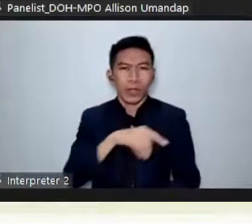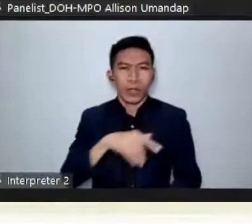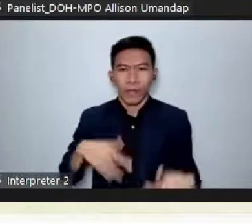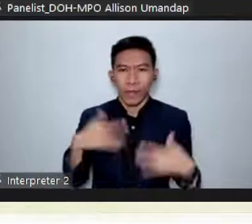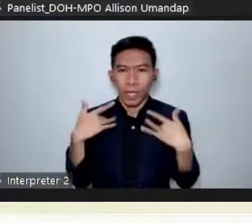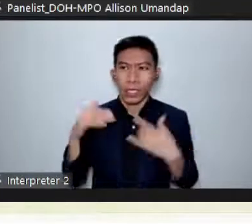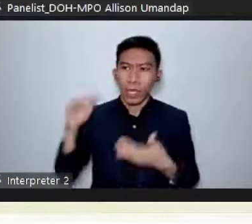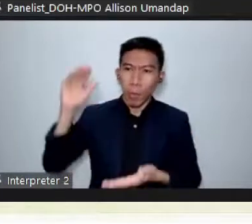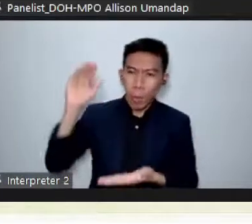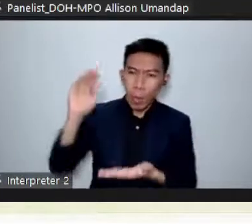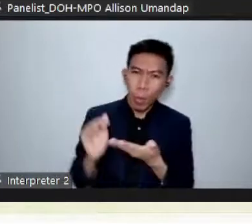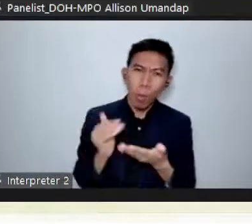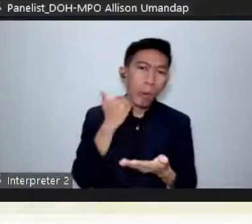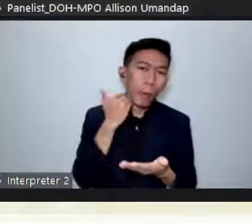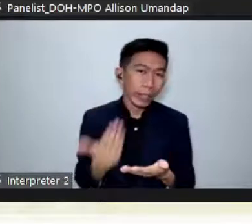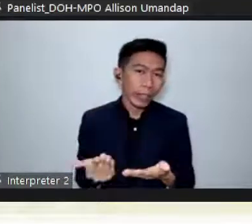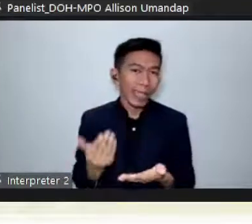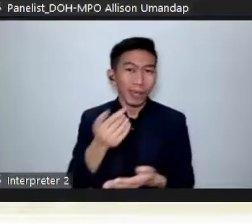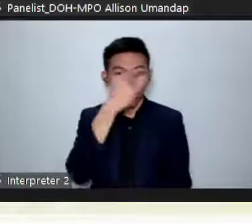10%.